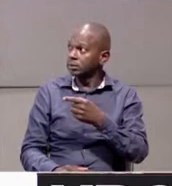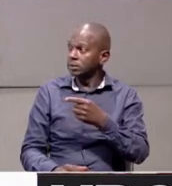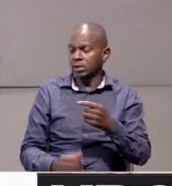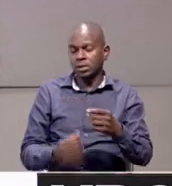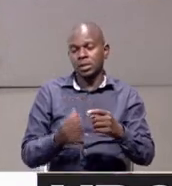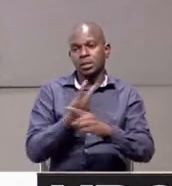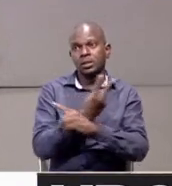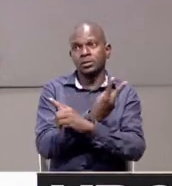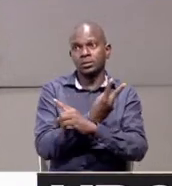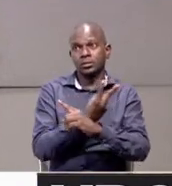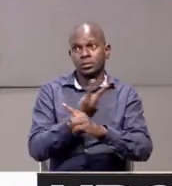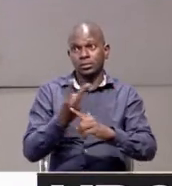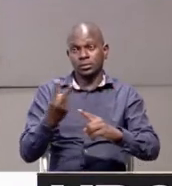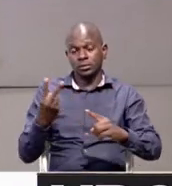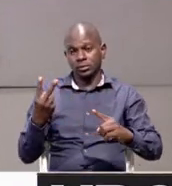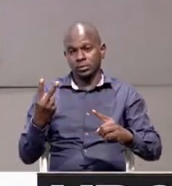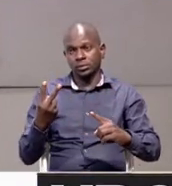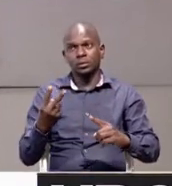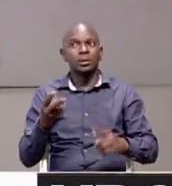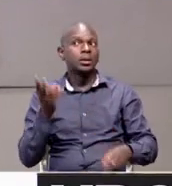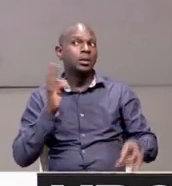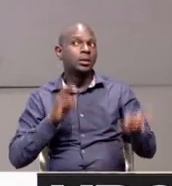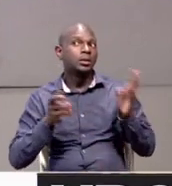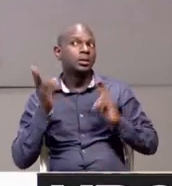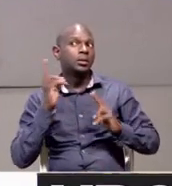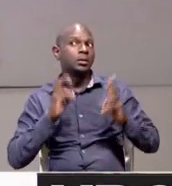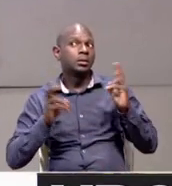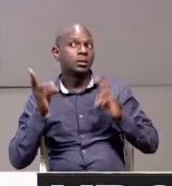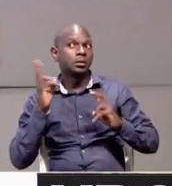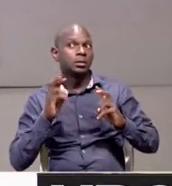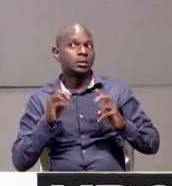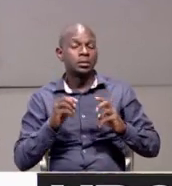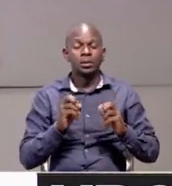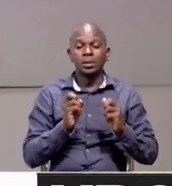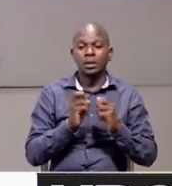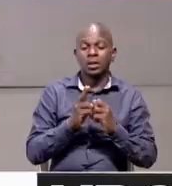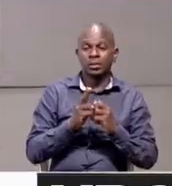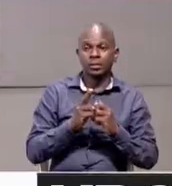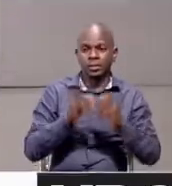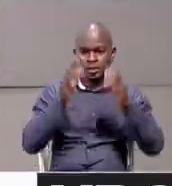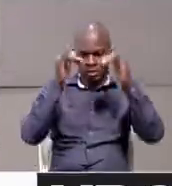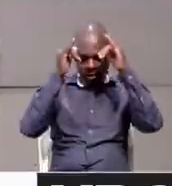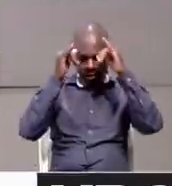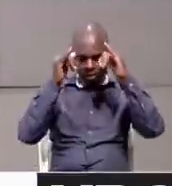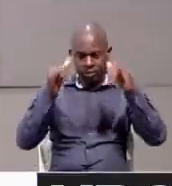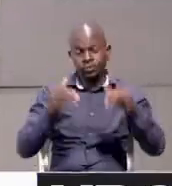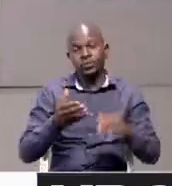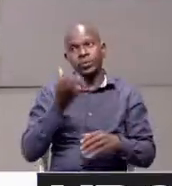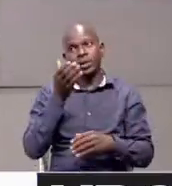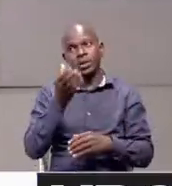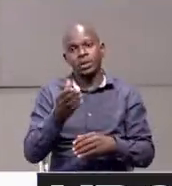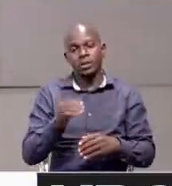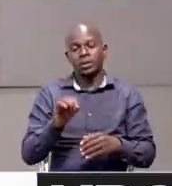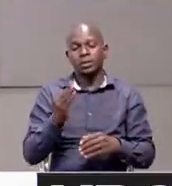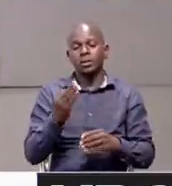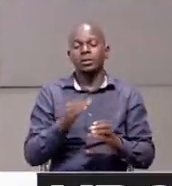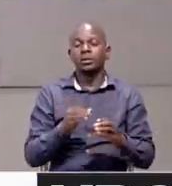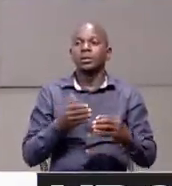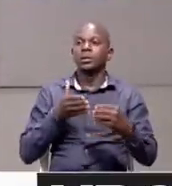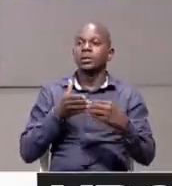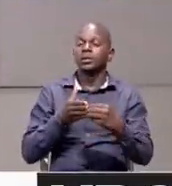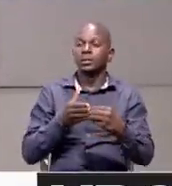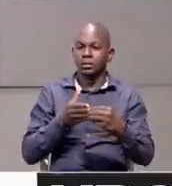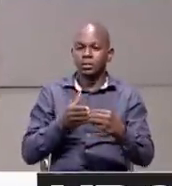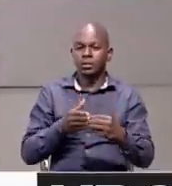2 weeks' time, we had heard that it was only 11 cows which were left. The 3rd Division